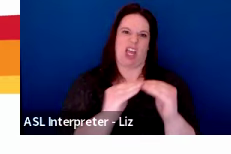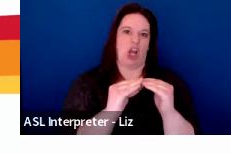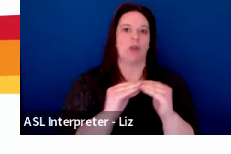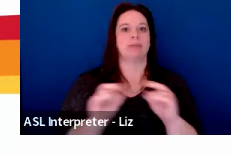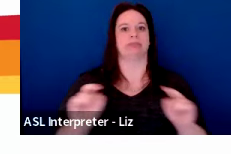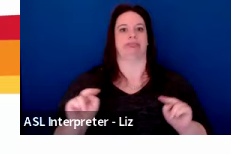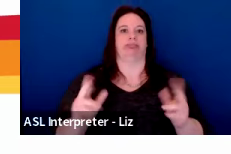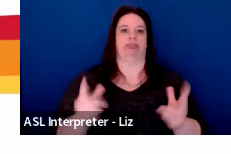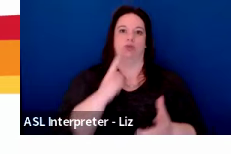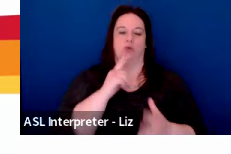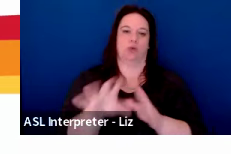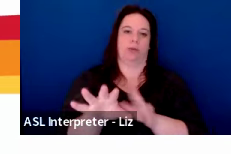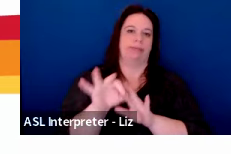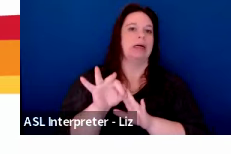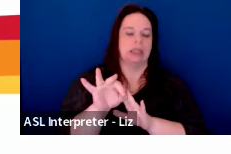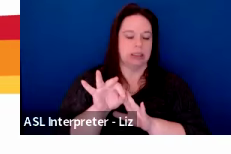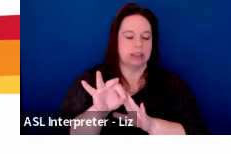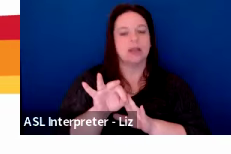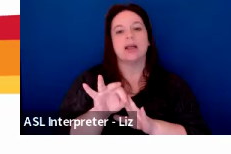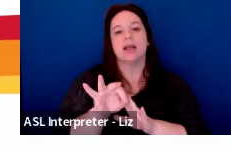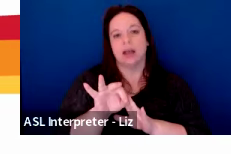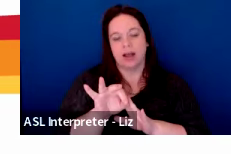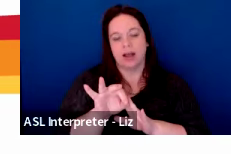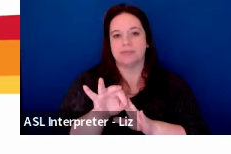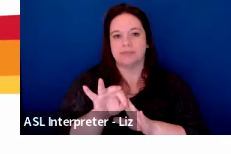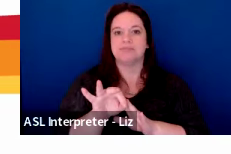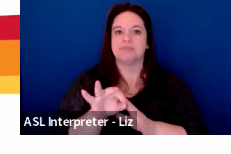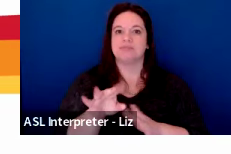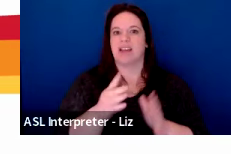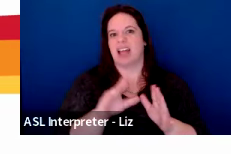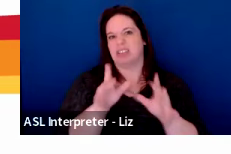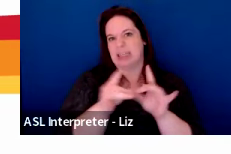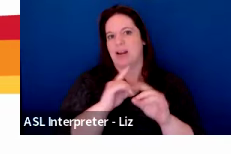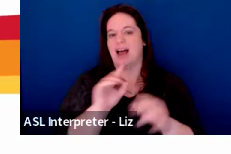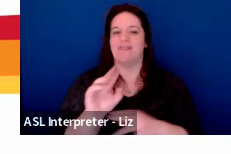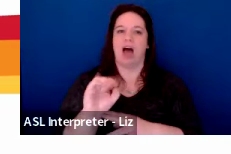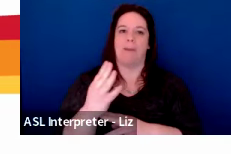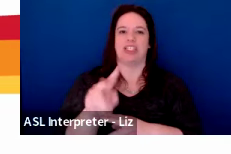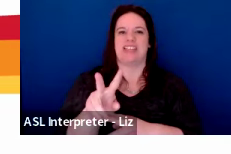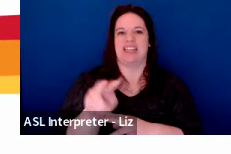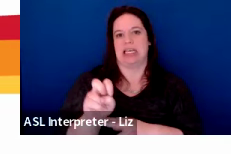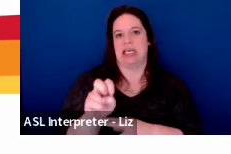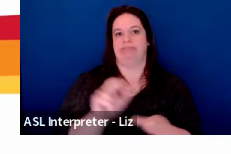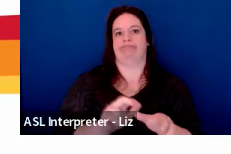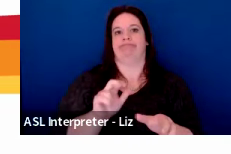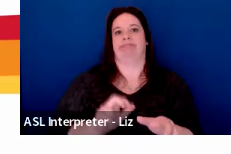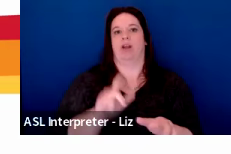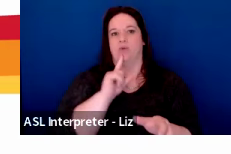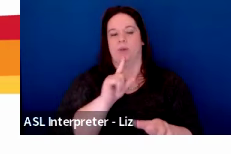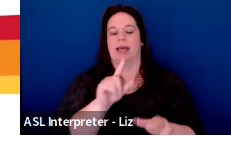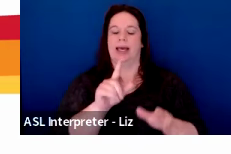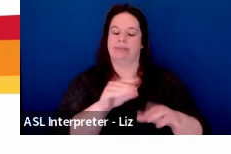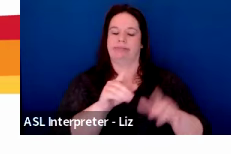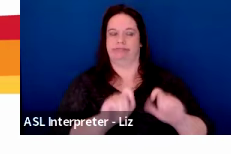the grant decisions that is on our website that you can review. But if you have a question on a guideline in terms of, can